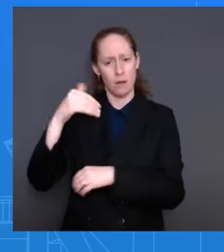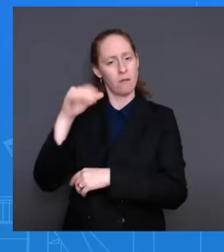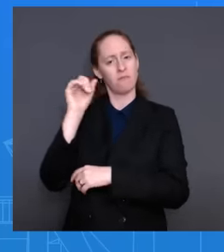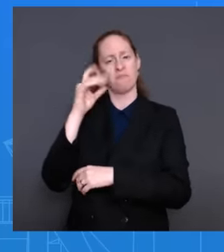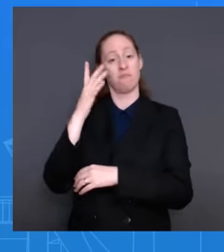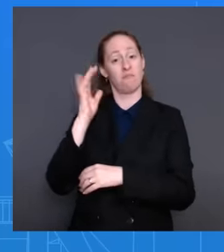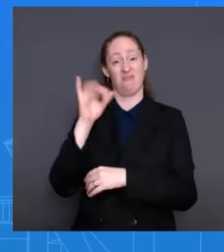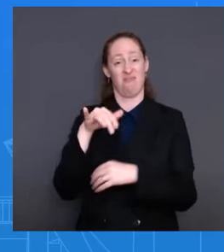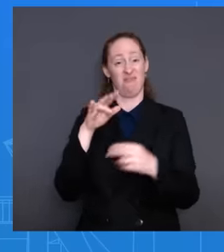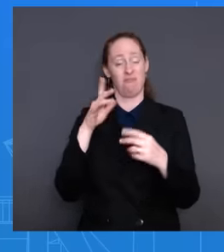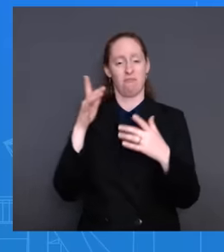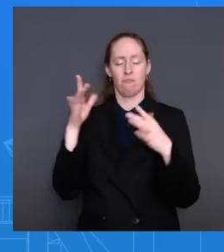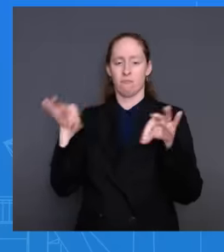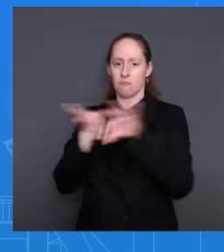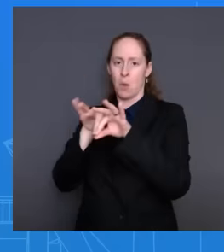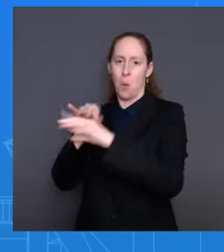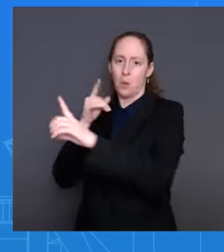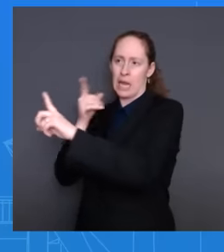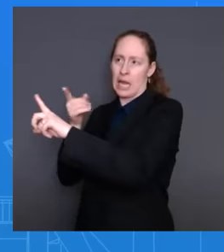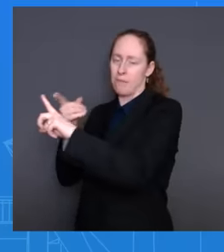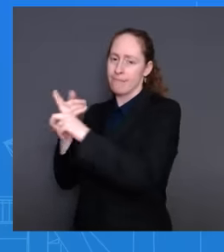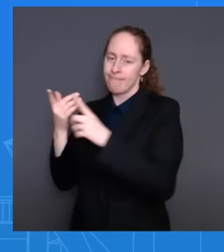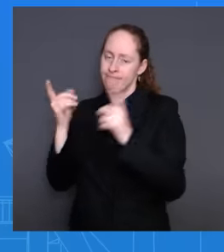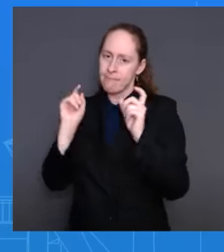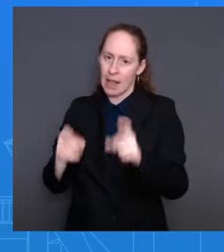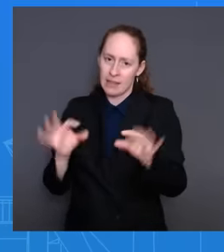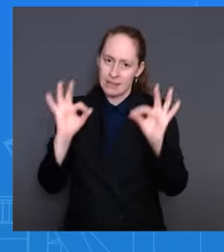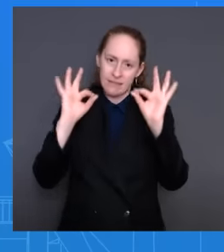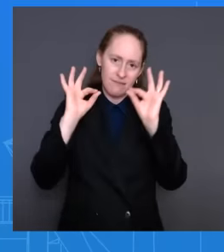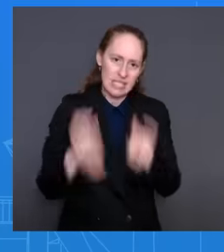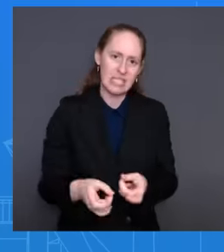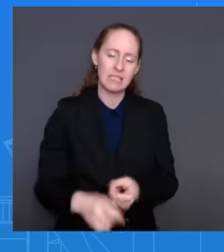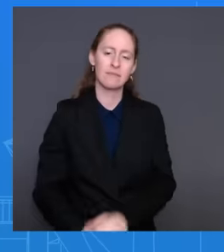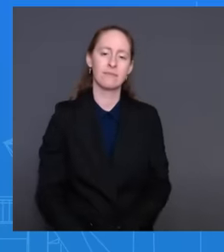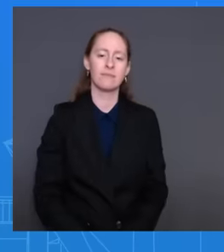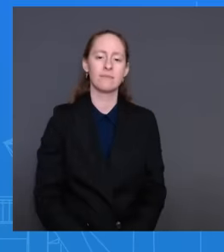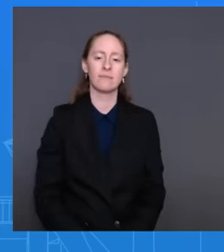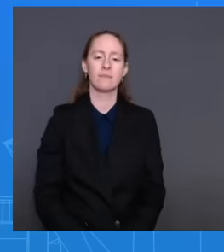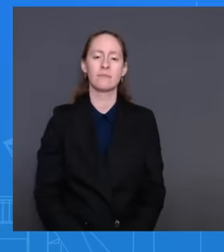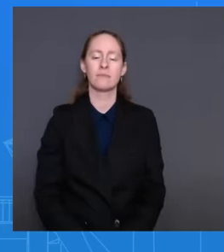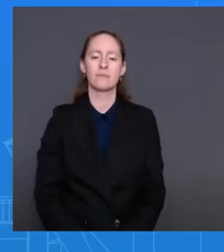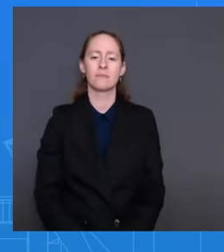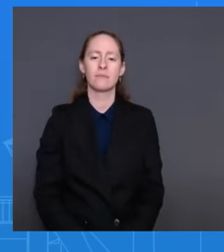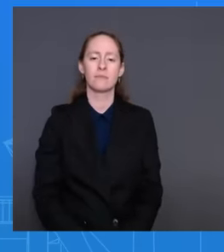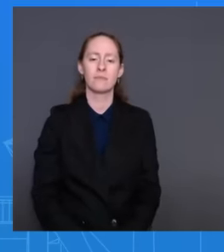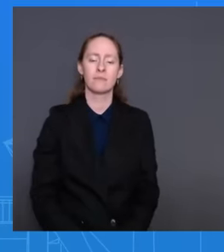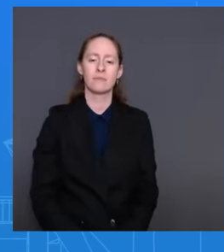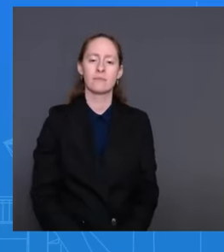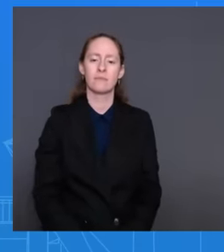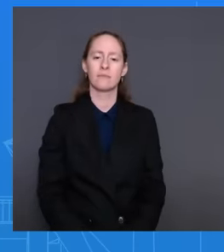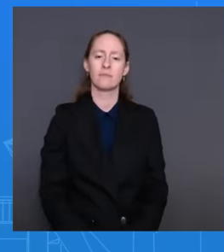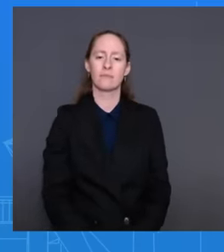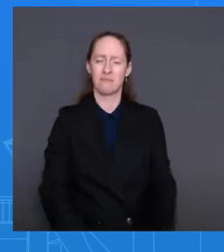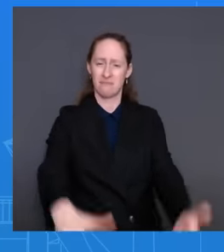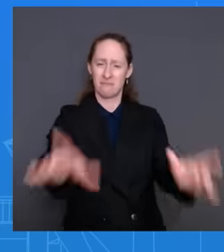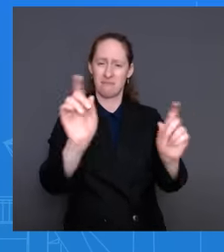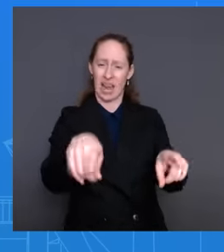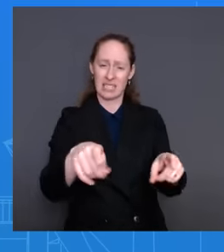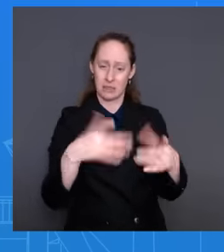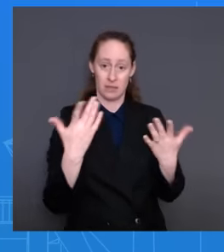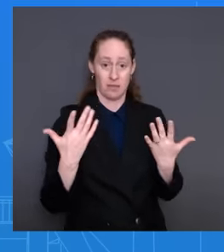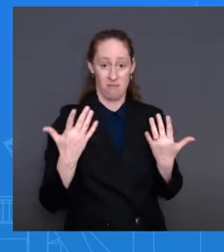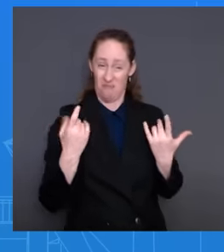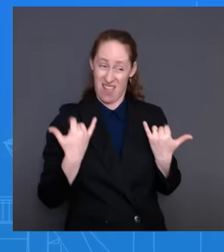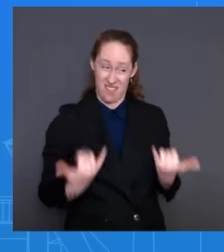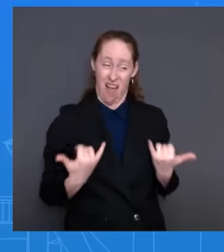we can address this from a position of strength, and that we can make this transition to stable growth without sacrificing all of